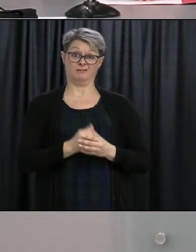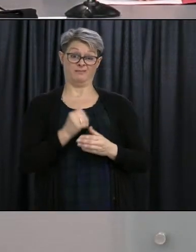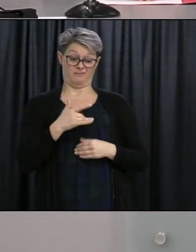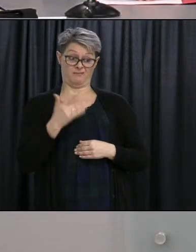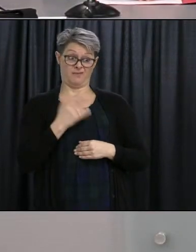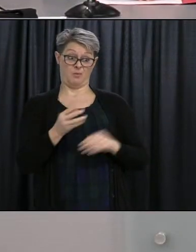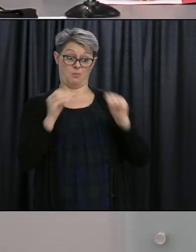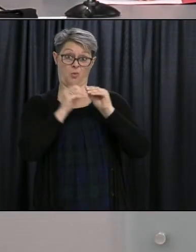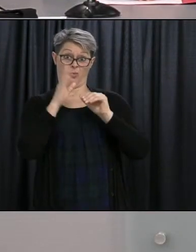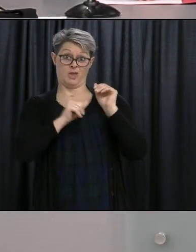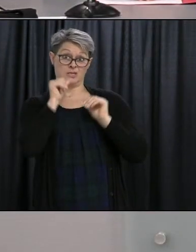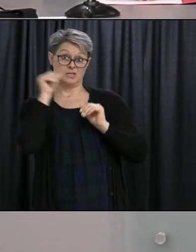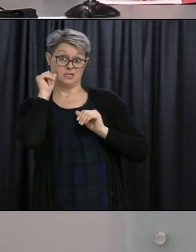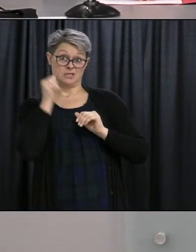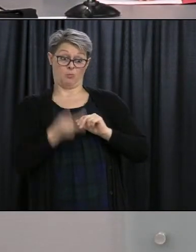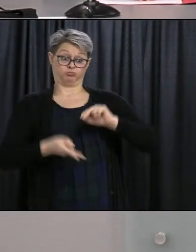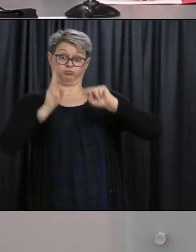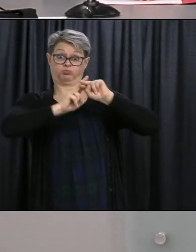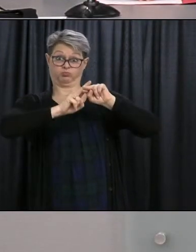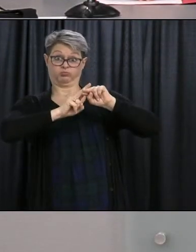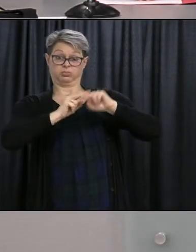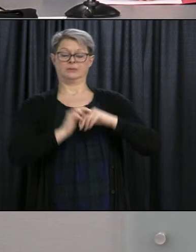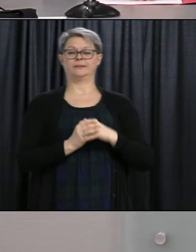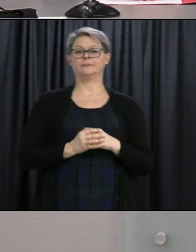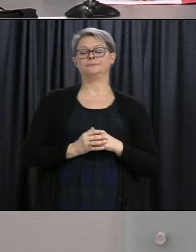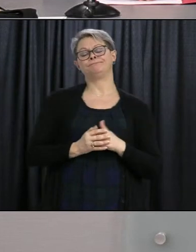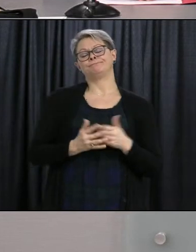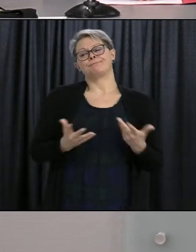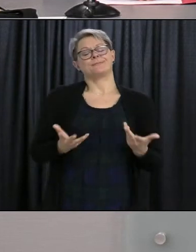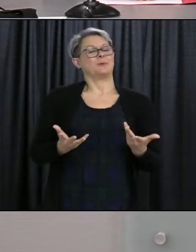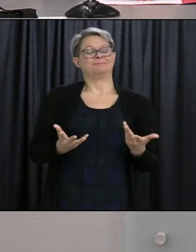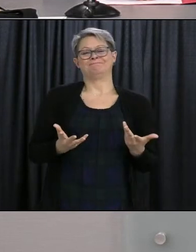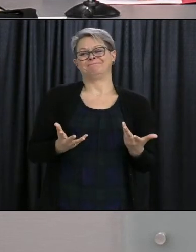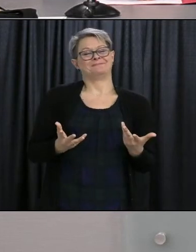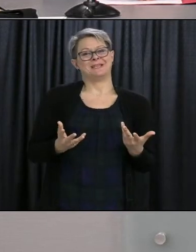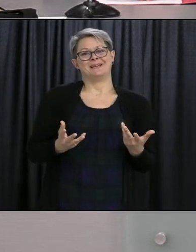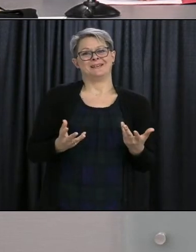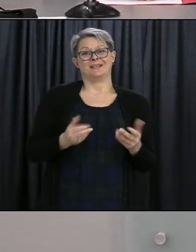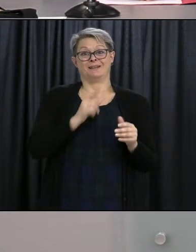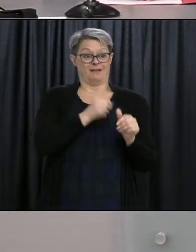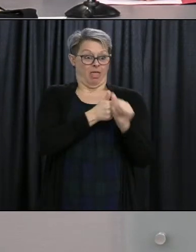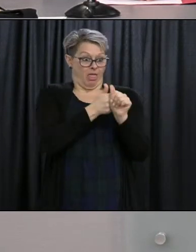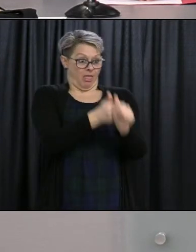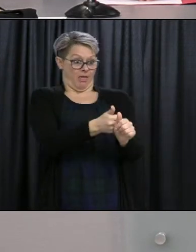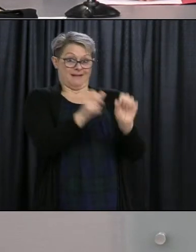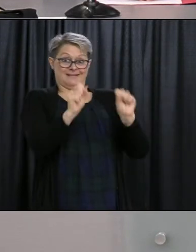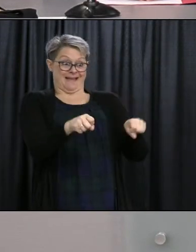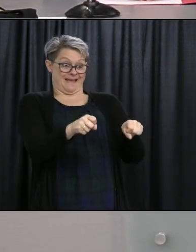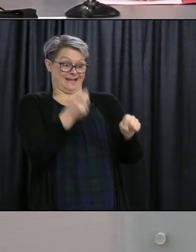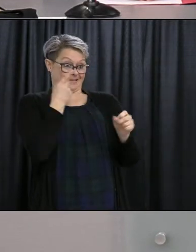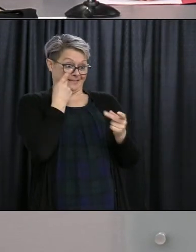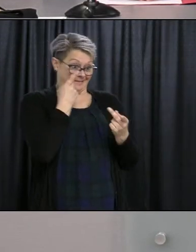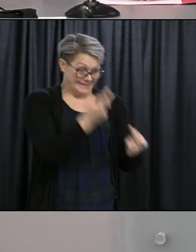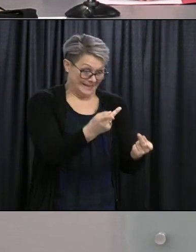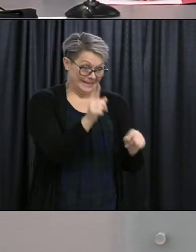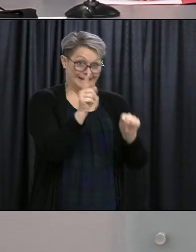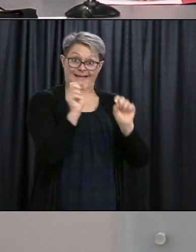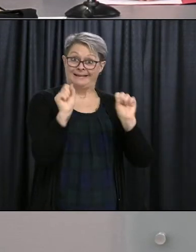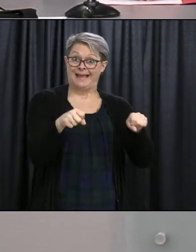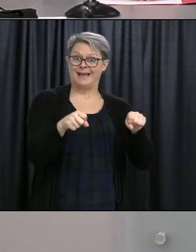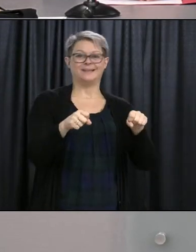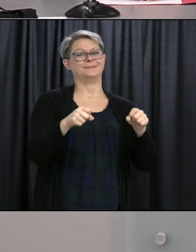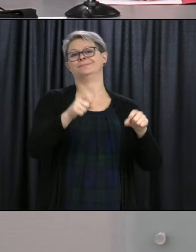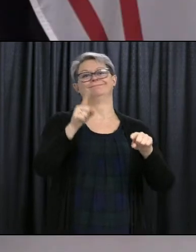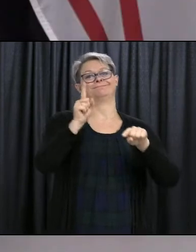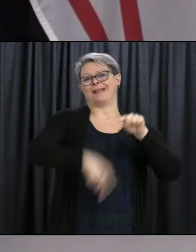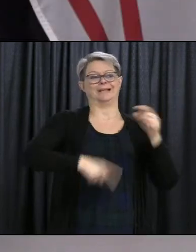though. Yeah, there's just so many we're not keeping track at this point. Like you get to a certain